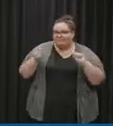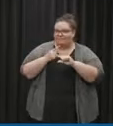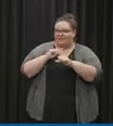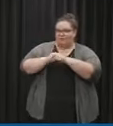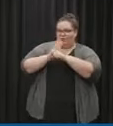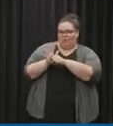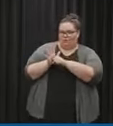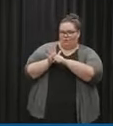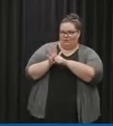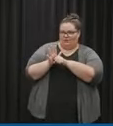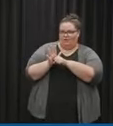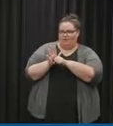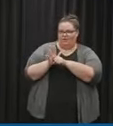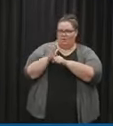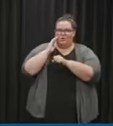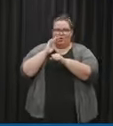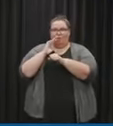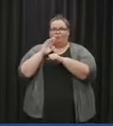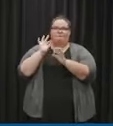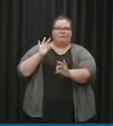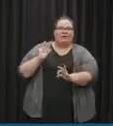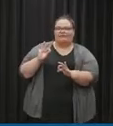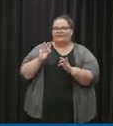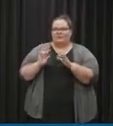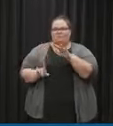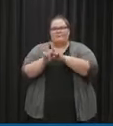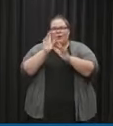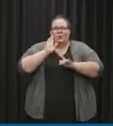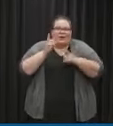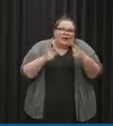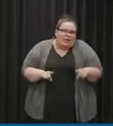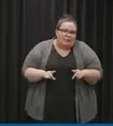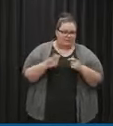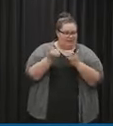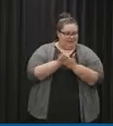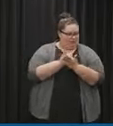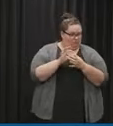can control in the setting of the school, the way we have things set